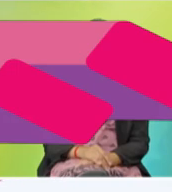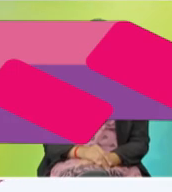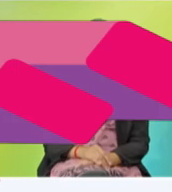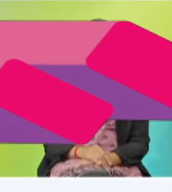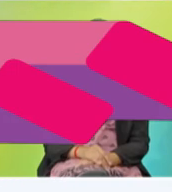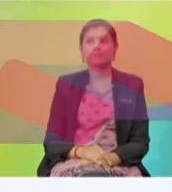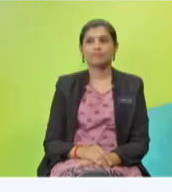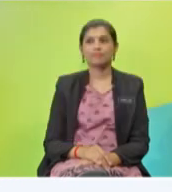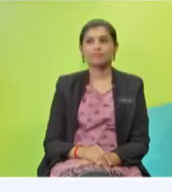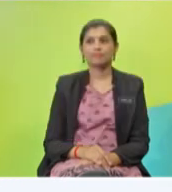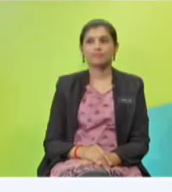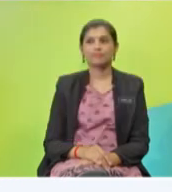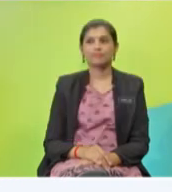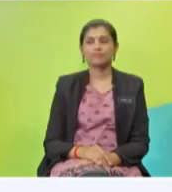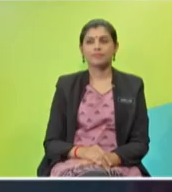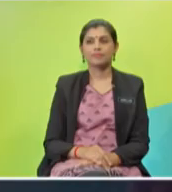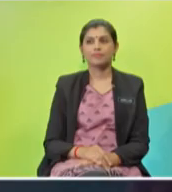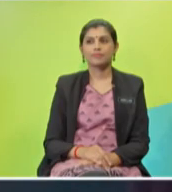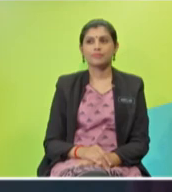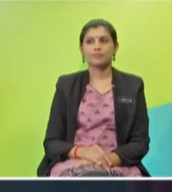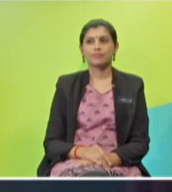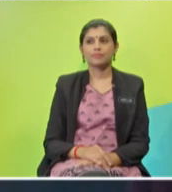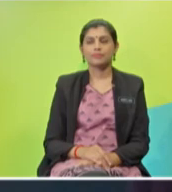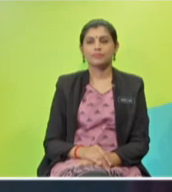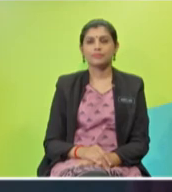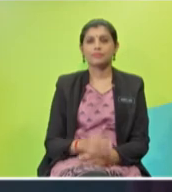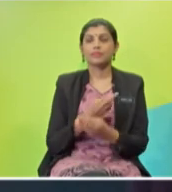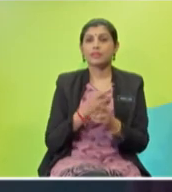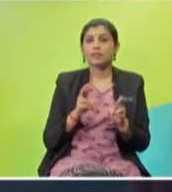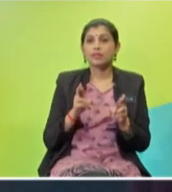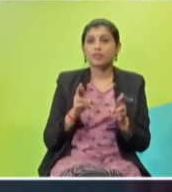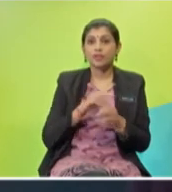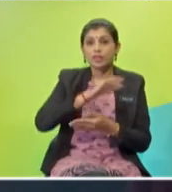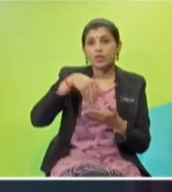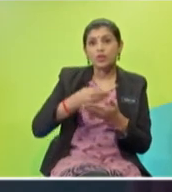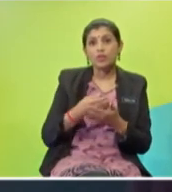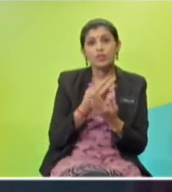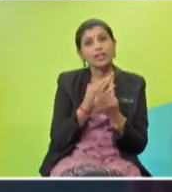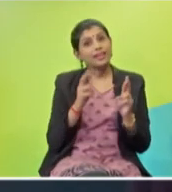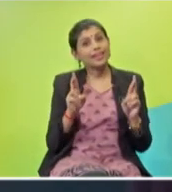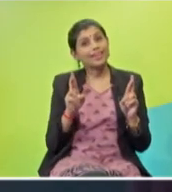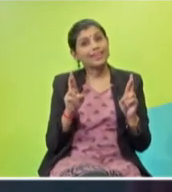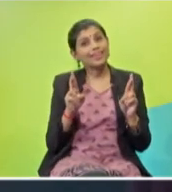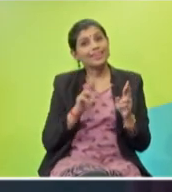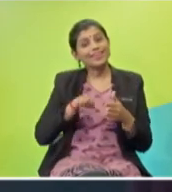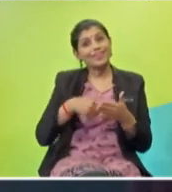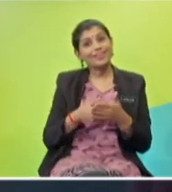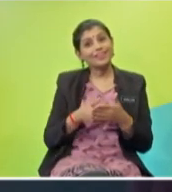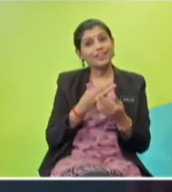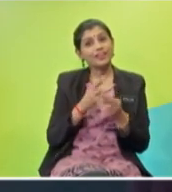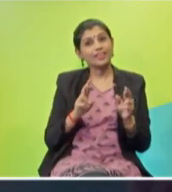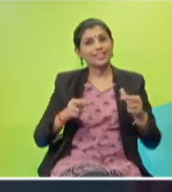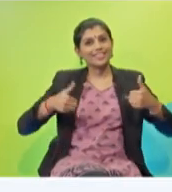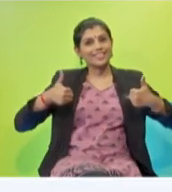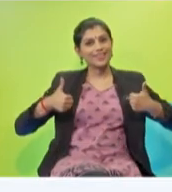Okay, okay. Sorry. Yeah. Hi, Firash. Okay, everyone, I want to ask you, are you ready for today's class? If you're ready, give me a double thumbs up.